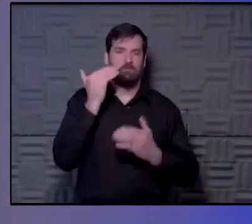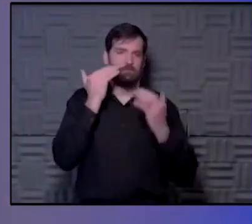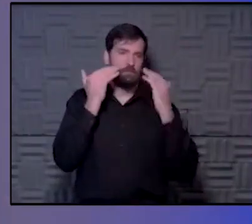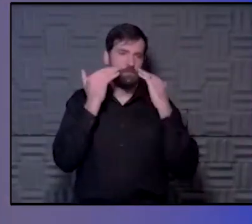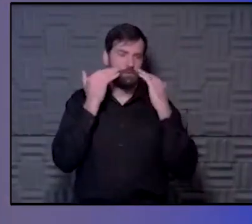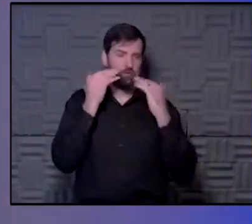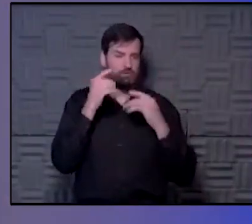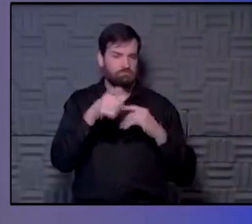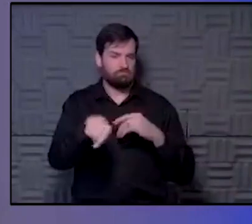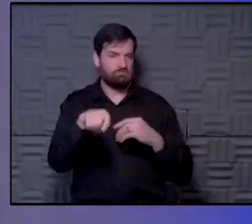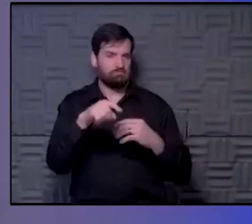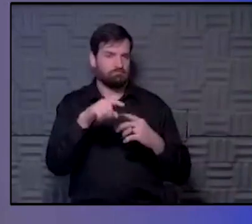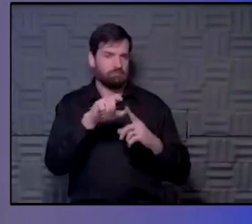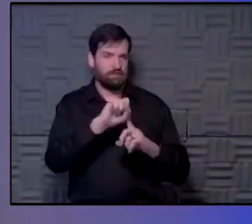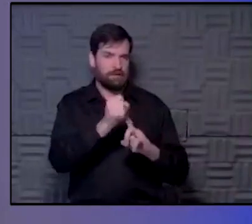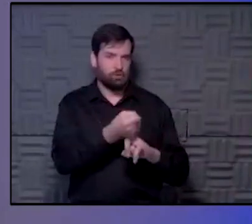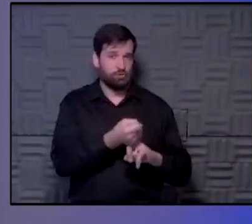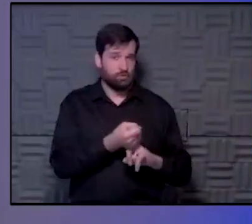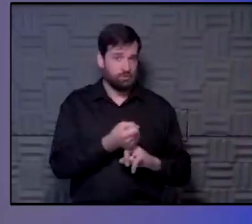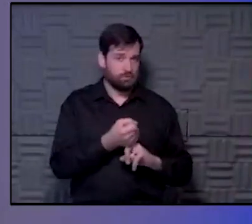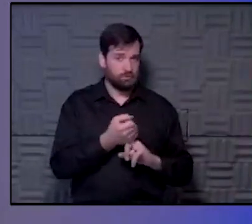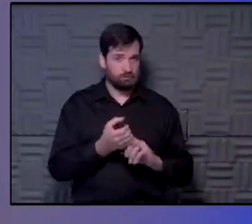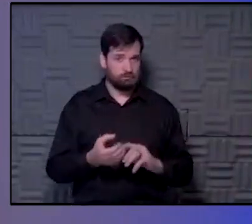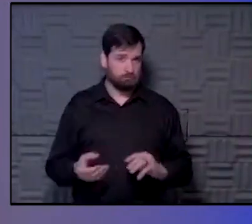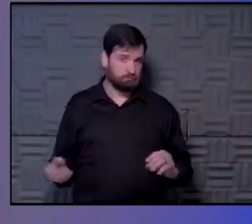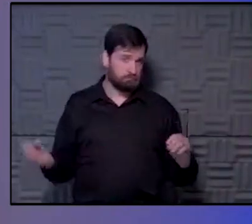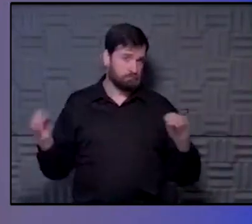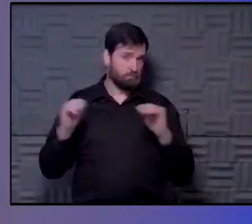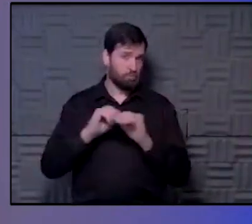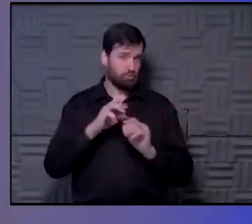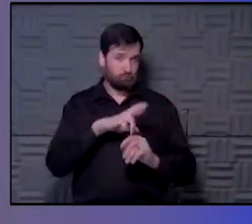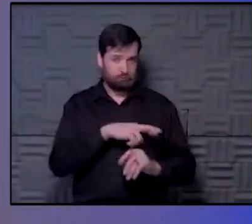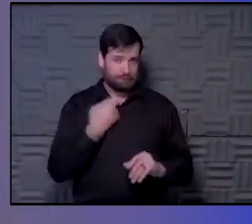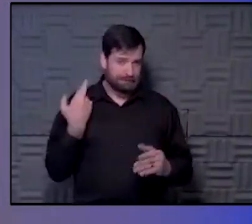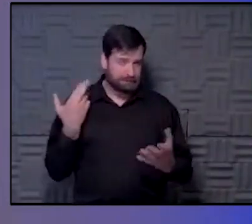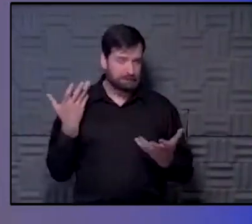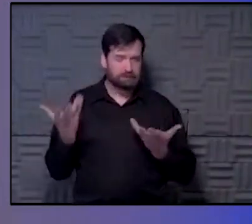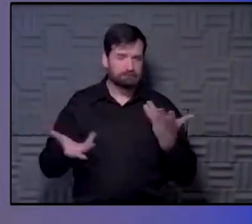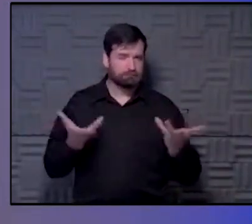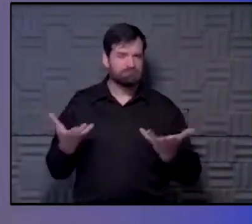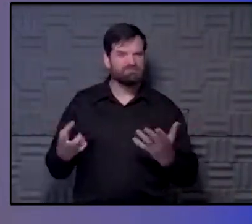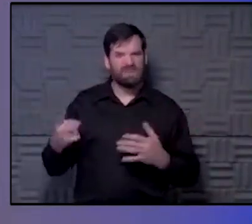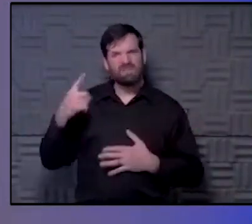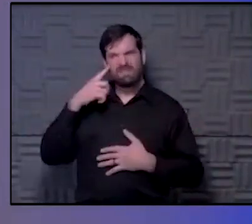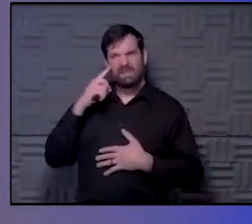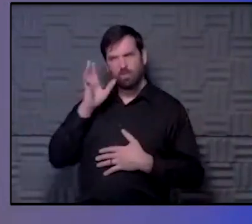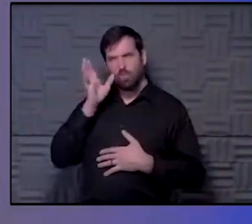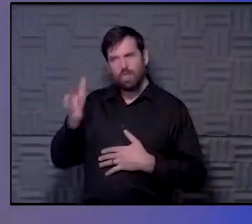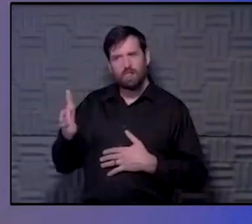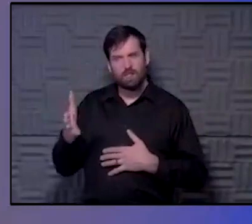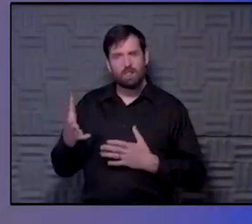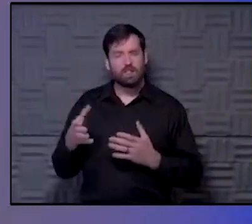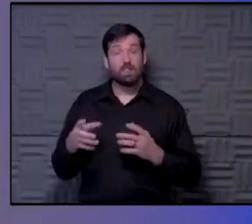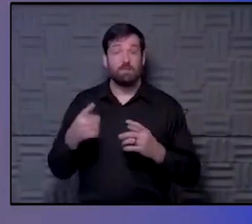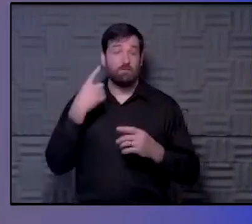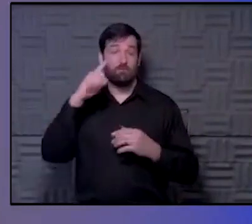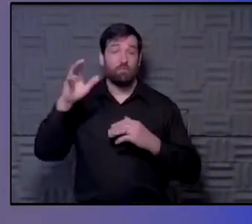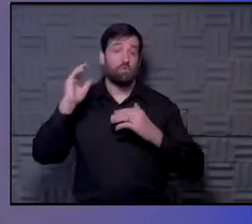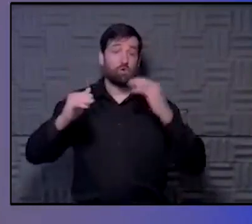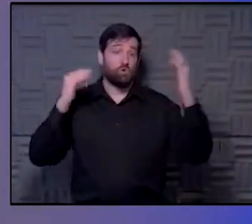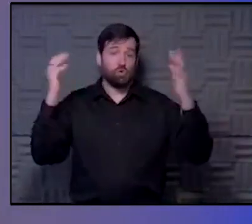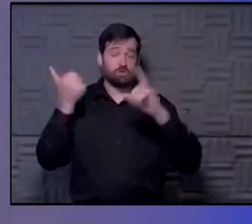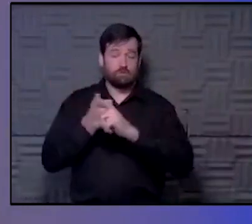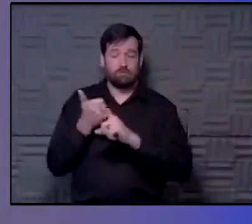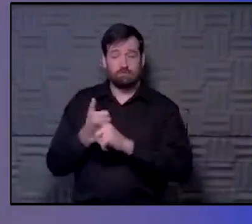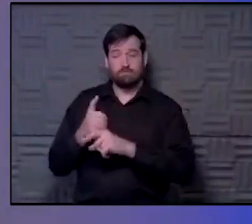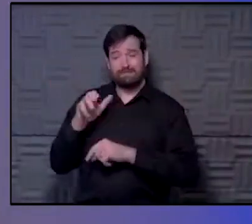particular conditions put children at an increased risk. You would think that it would. So certainly for adults with cancer,